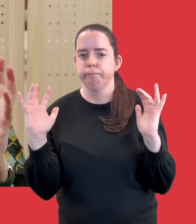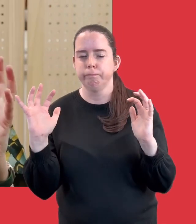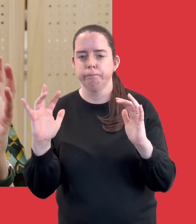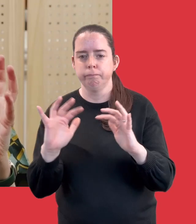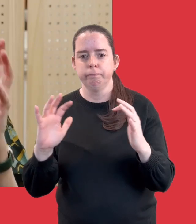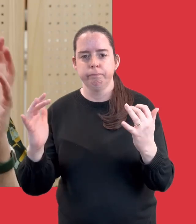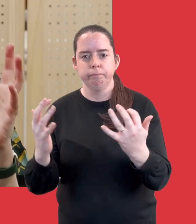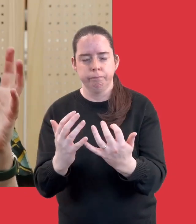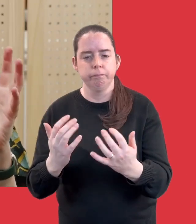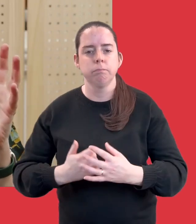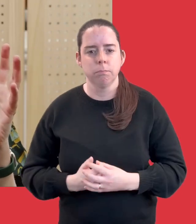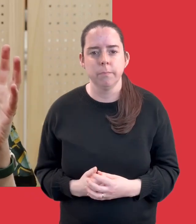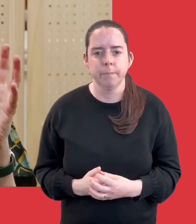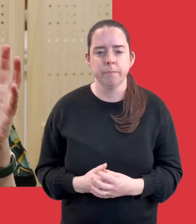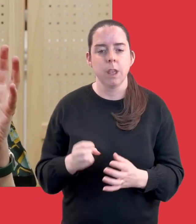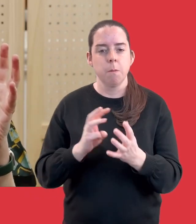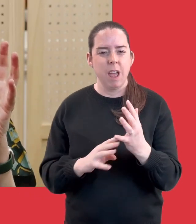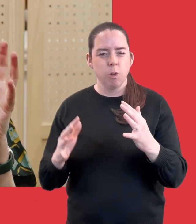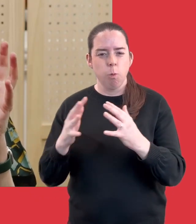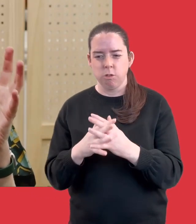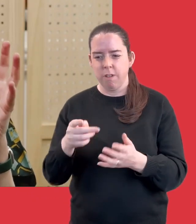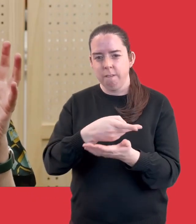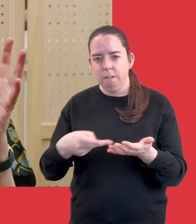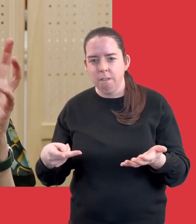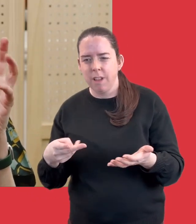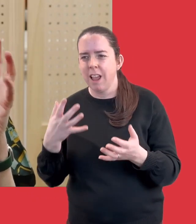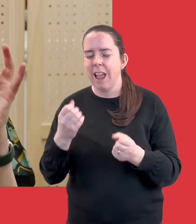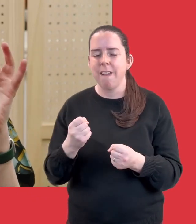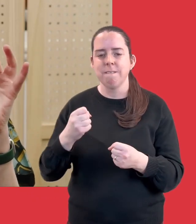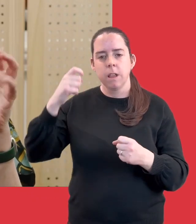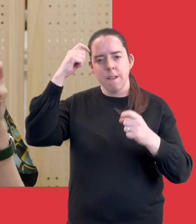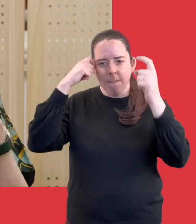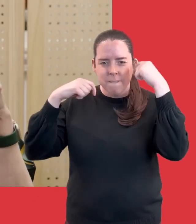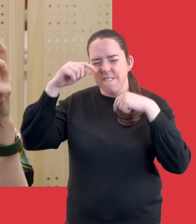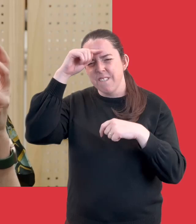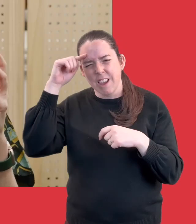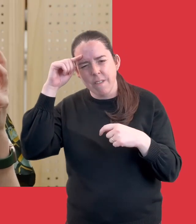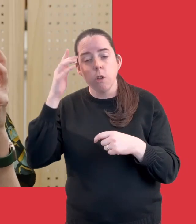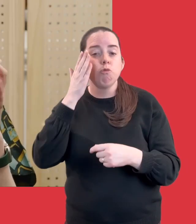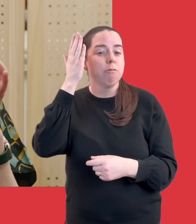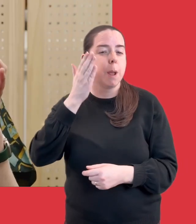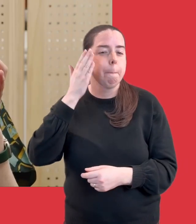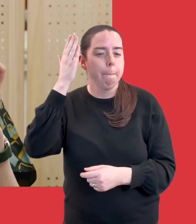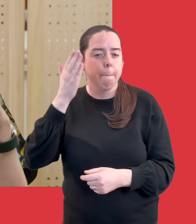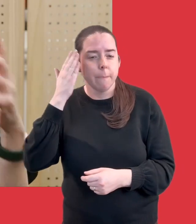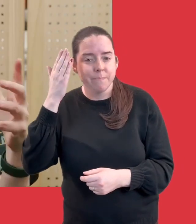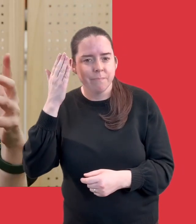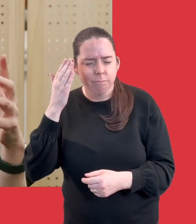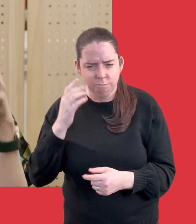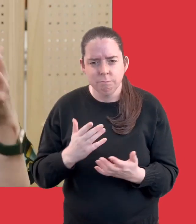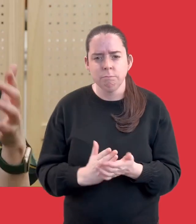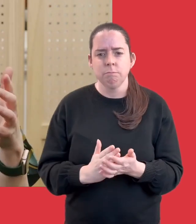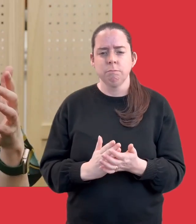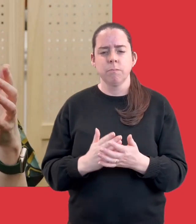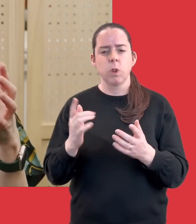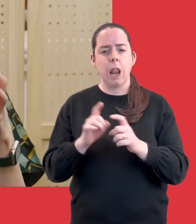around this bed as Mary Wollstonecraft has, in a sense, a fever dream. And the fever dream,